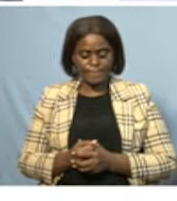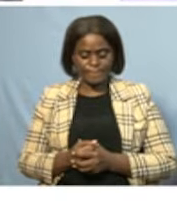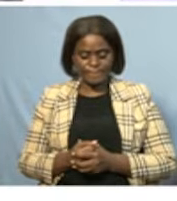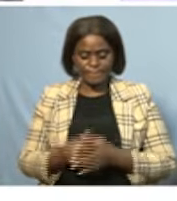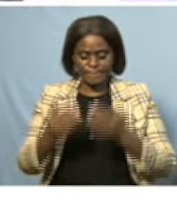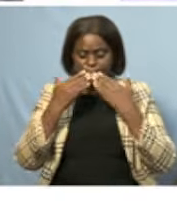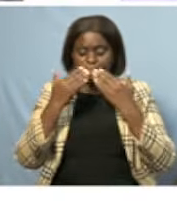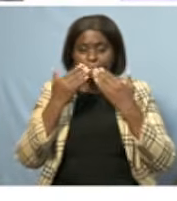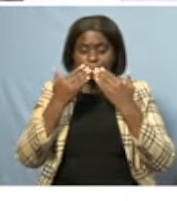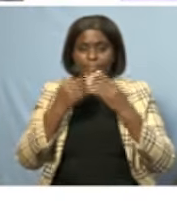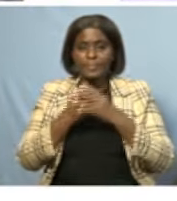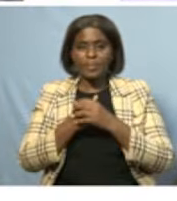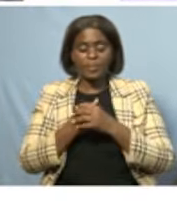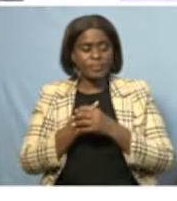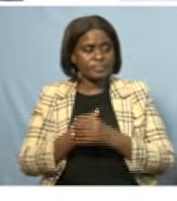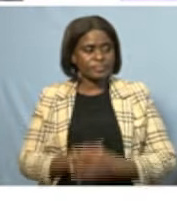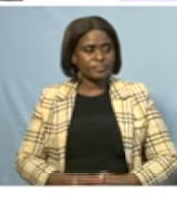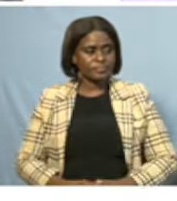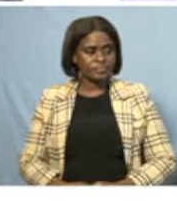Thank you.